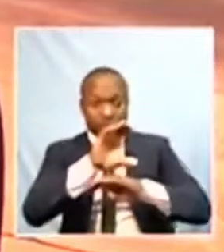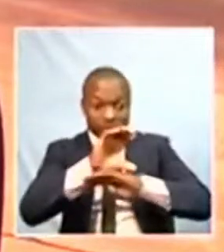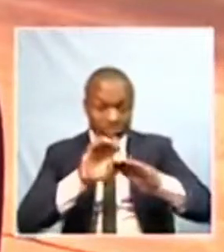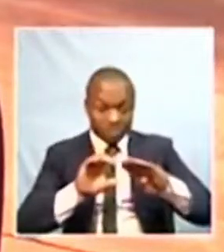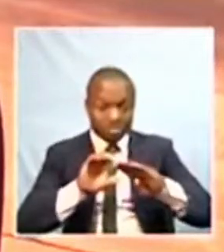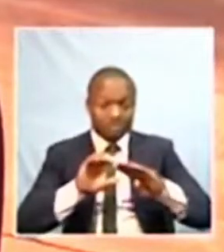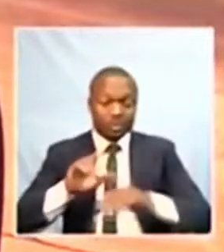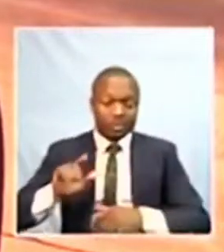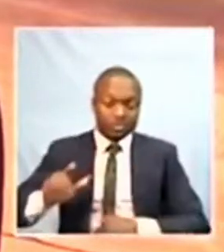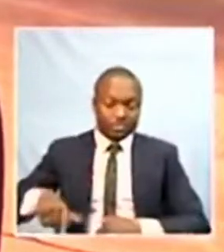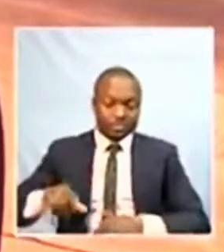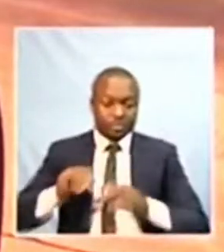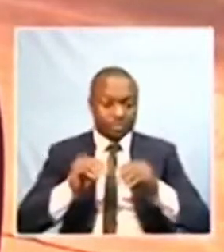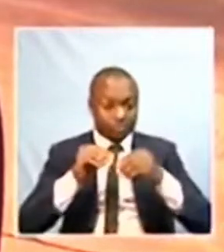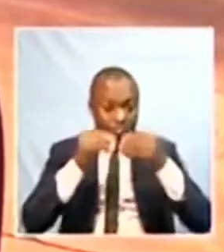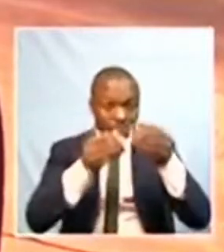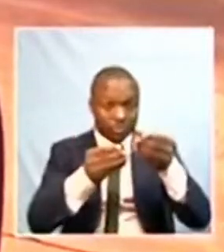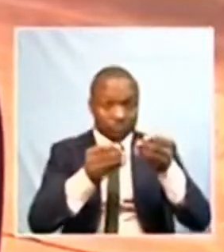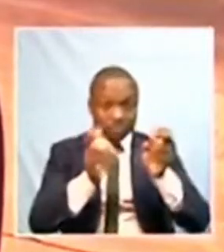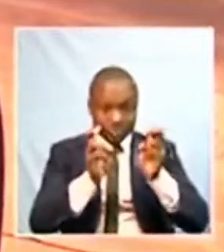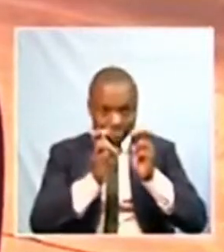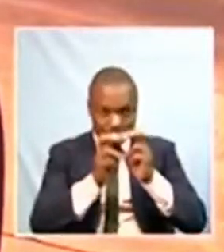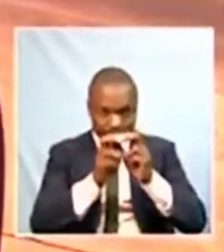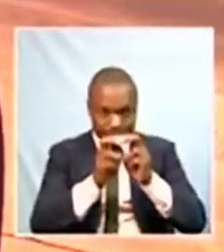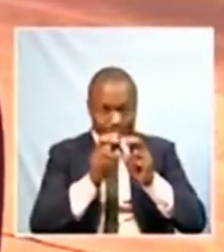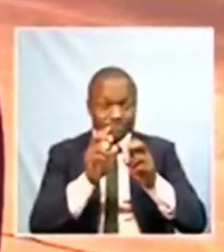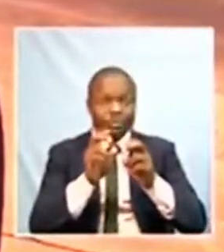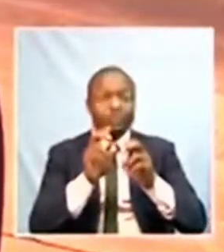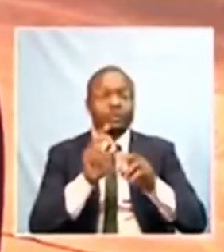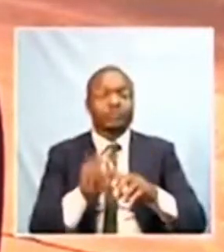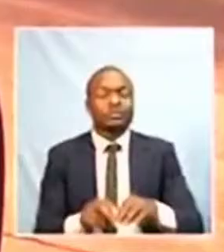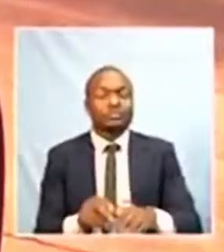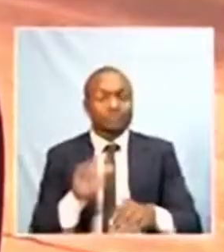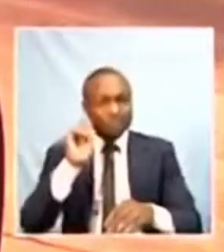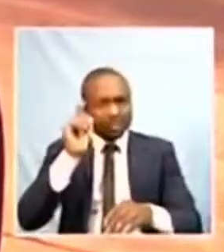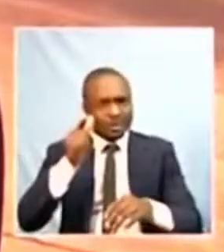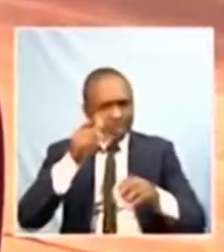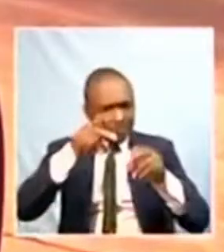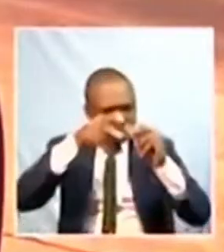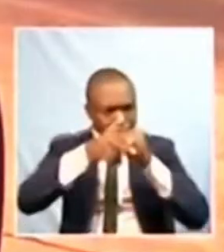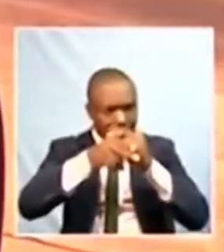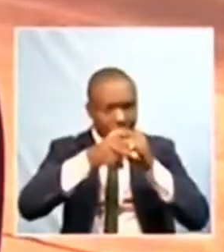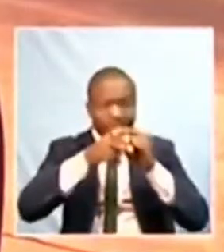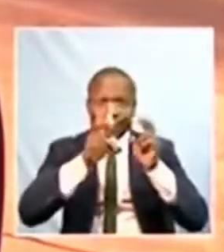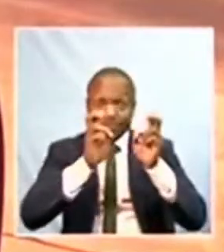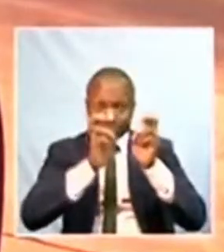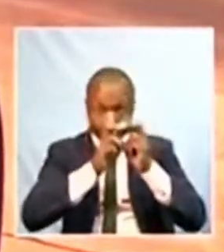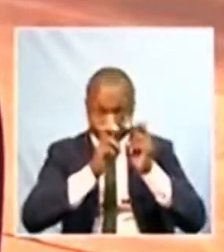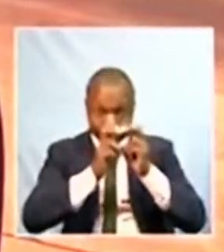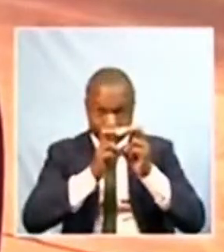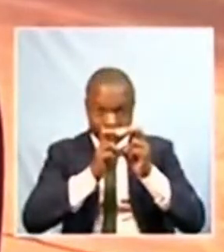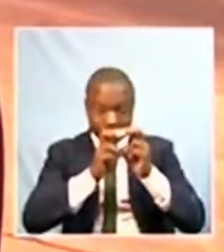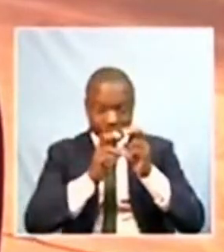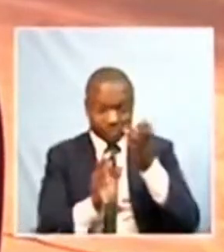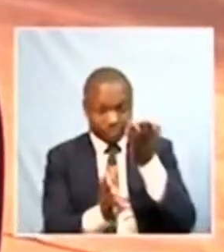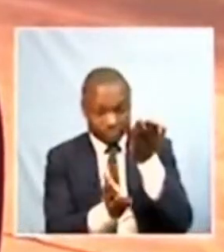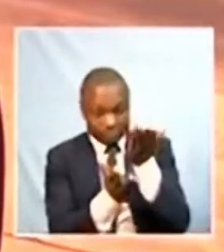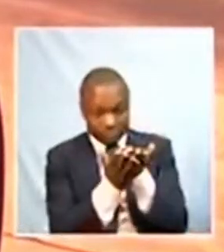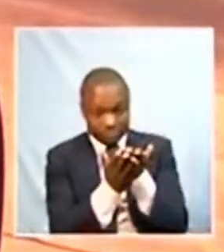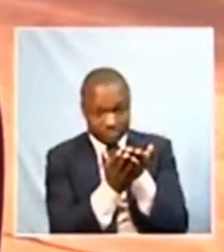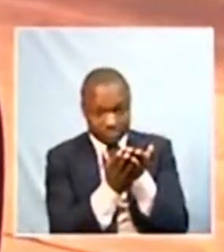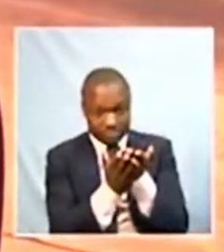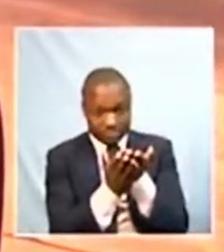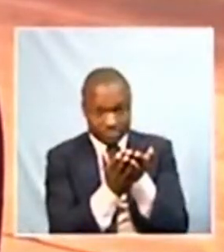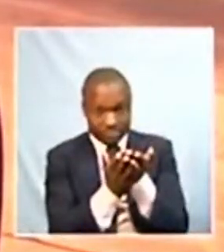to the delay in awarding of the contract. And later, after termination of the contract, as also attached in